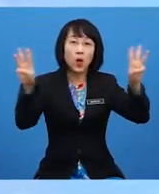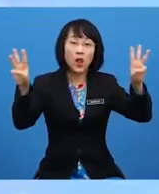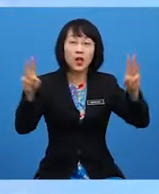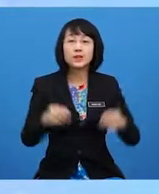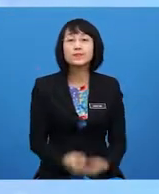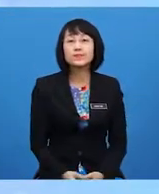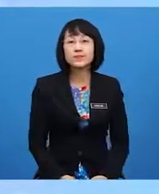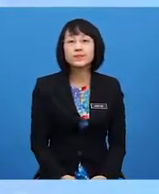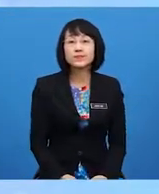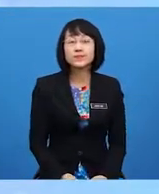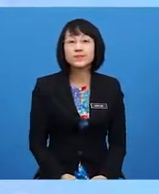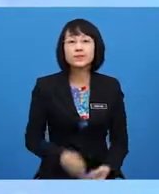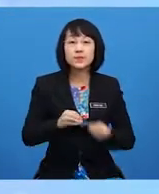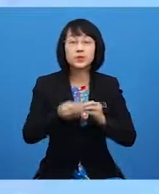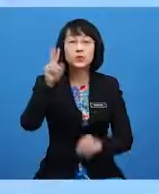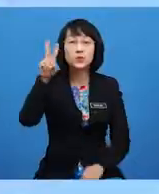above the bed.